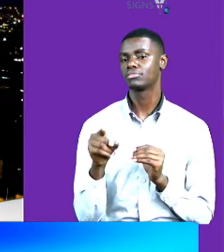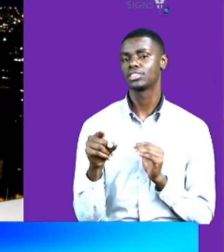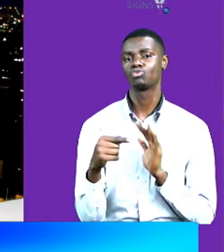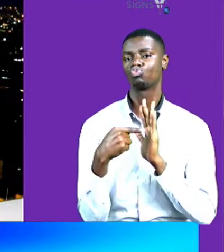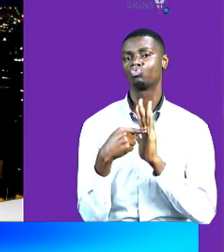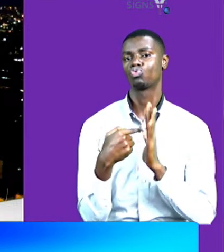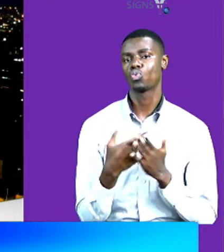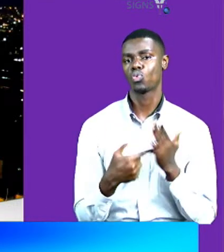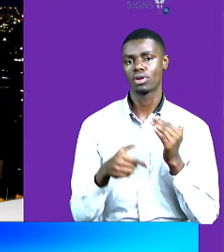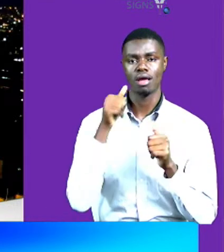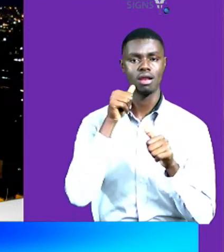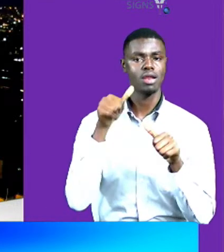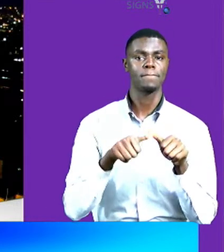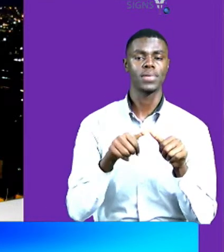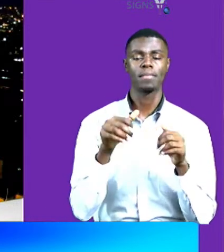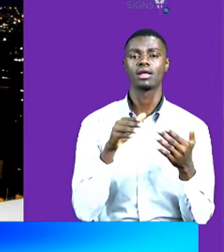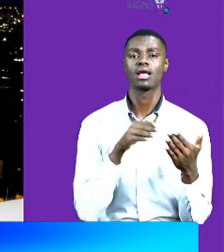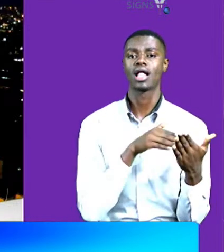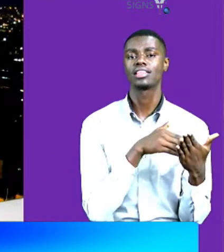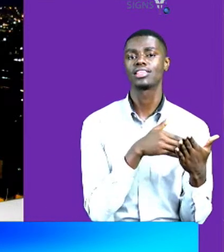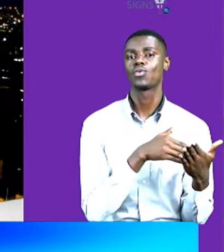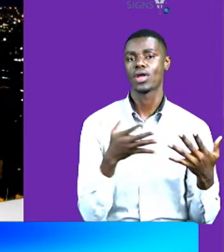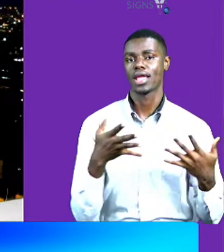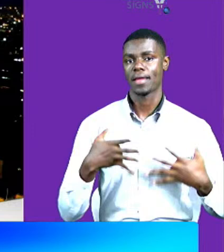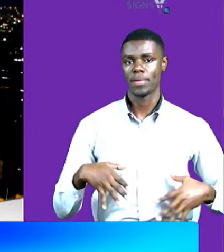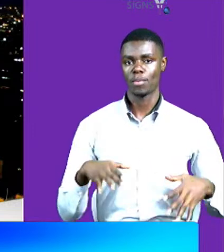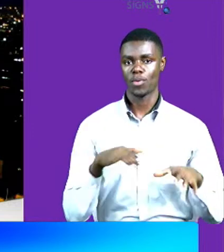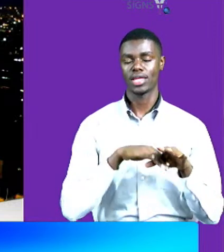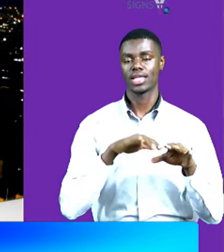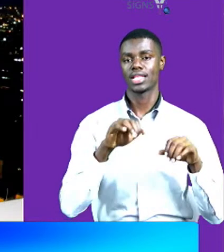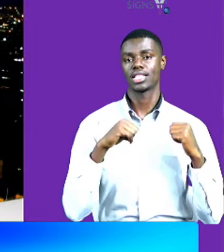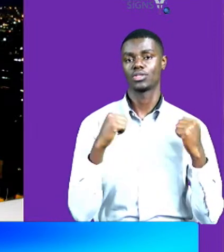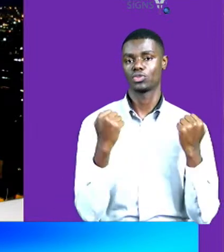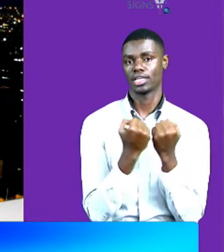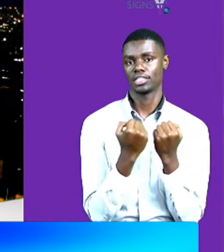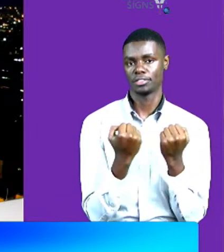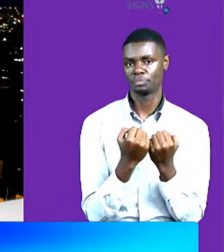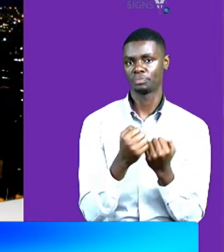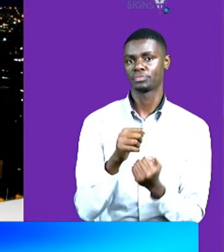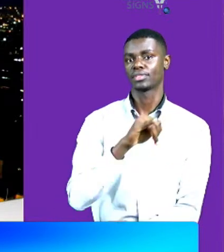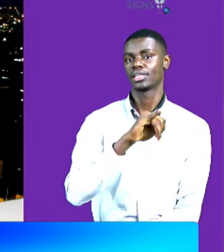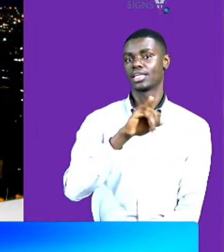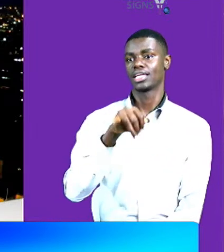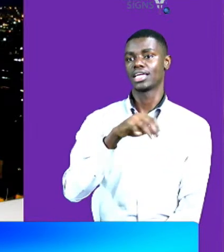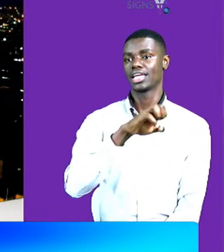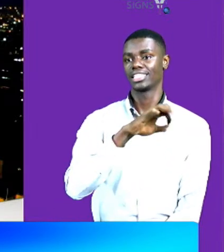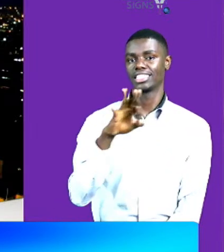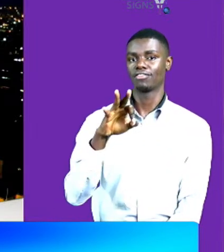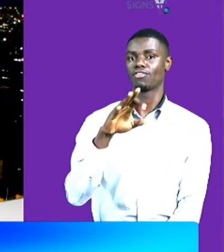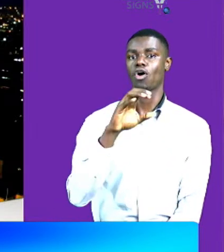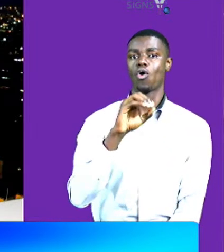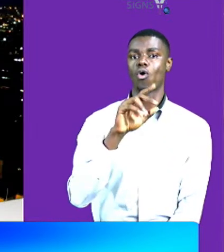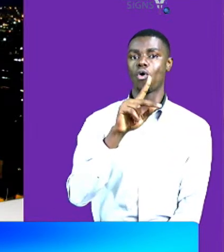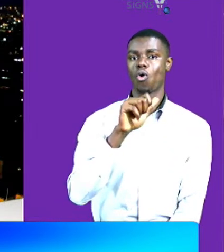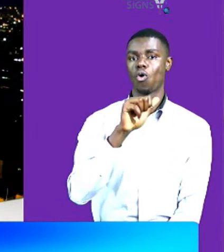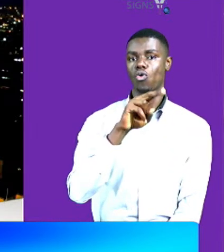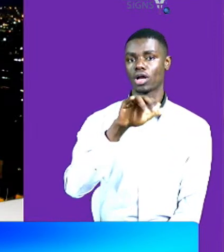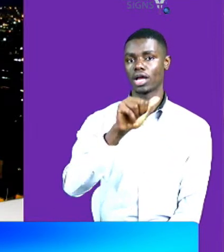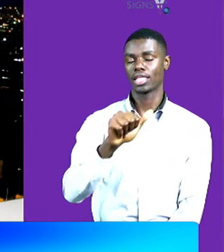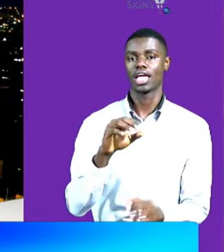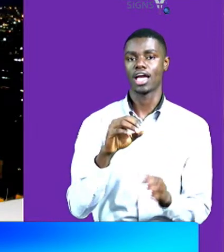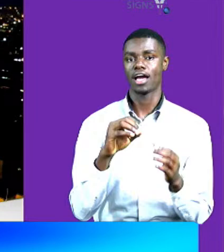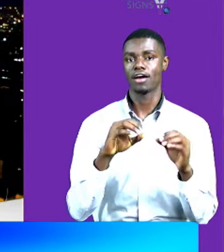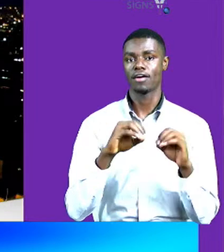gesture of remembering the vulnerable in the society. The Jeff Okanya Foundation, while sharing